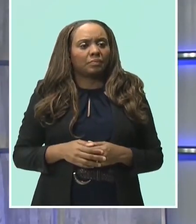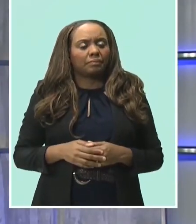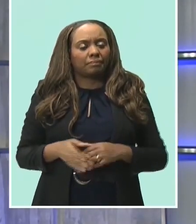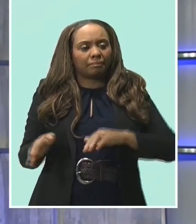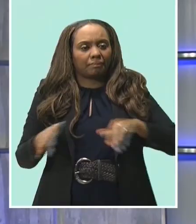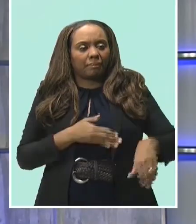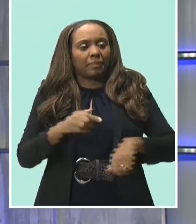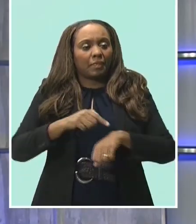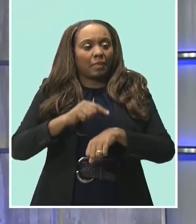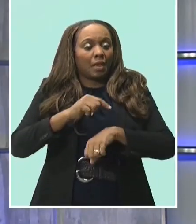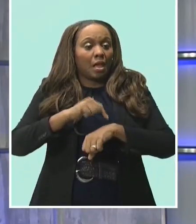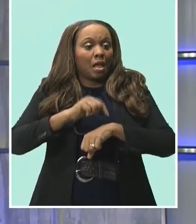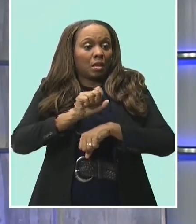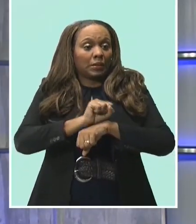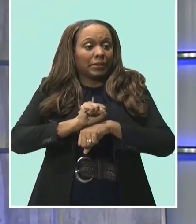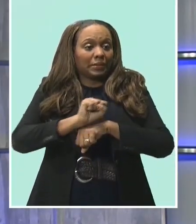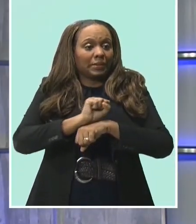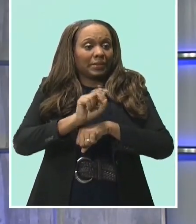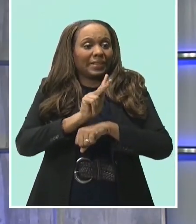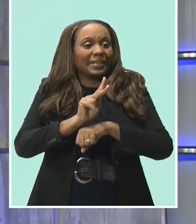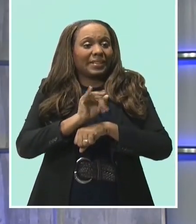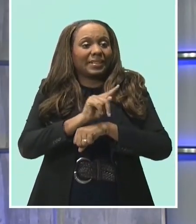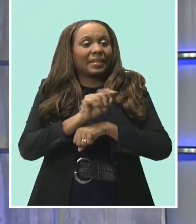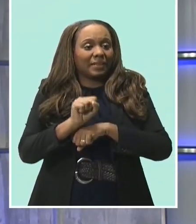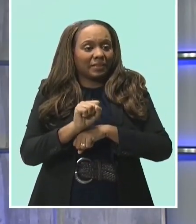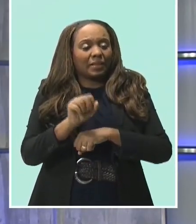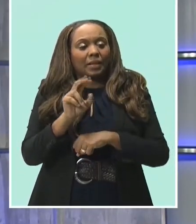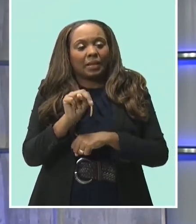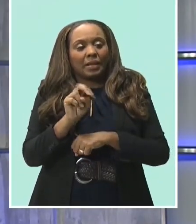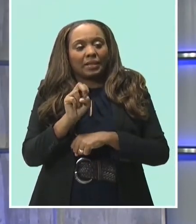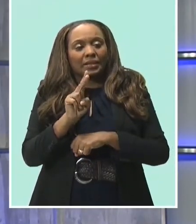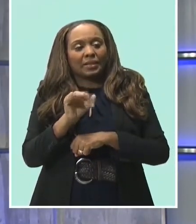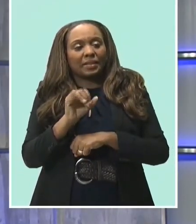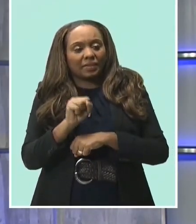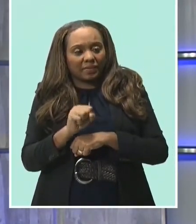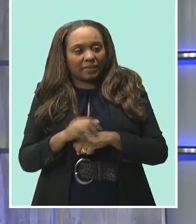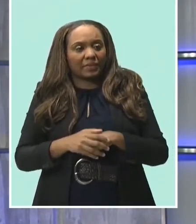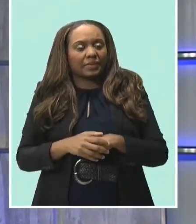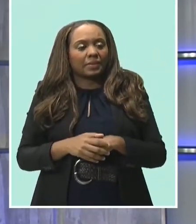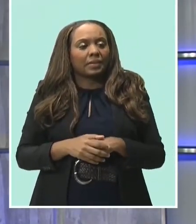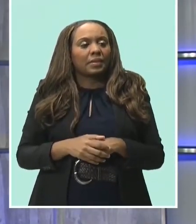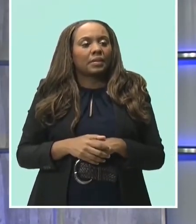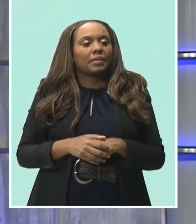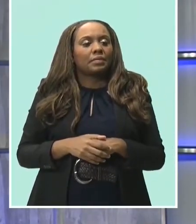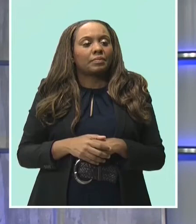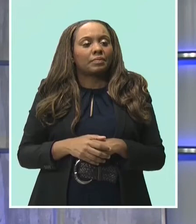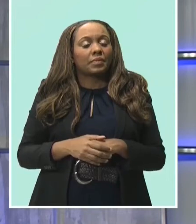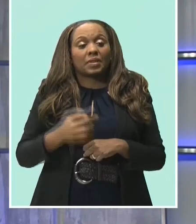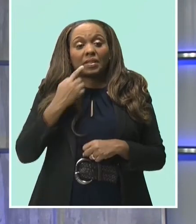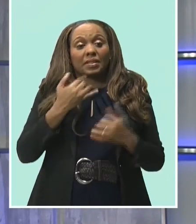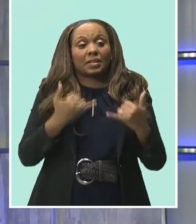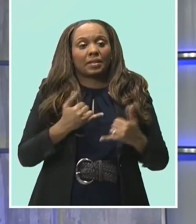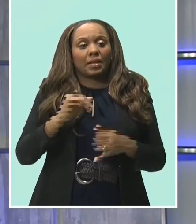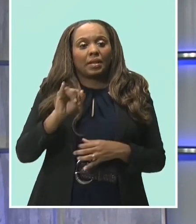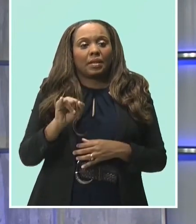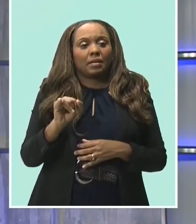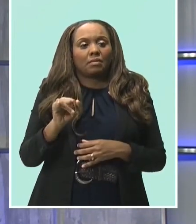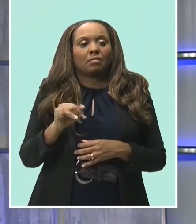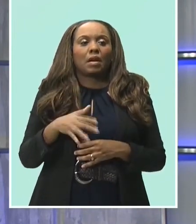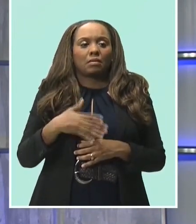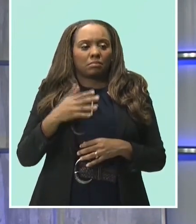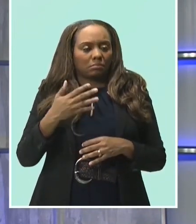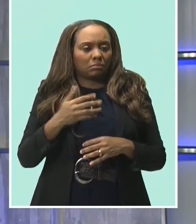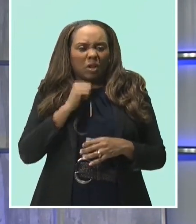of the main opposition St. Kitts Nevis Labour Party, Dr. Denzel Douglas, said today that June 5th general elections had